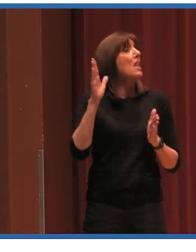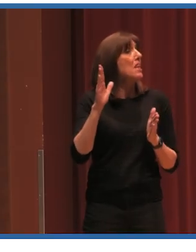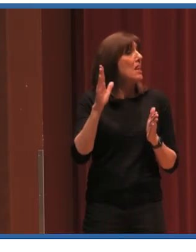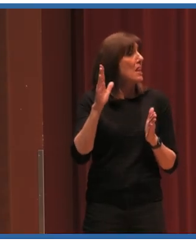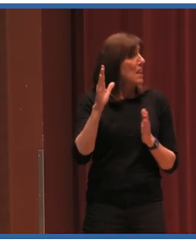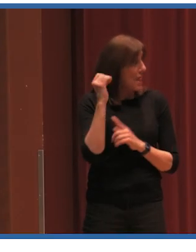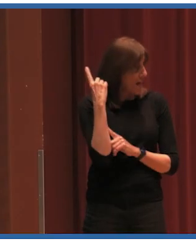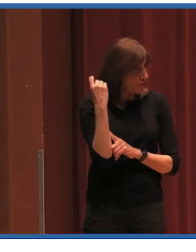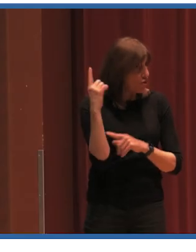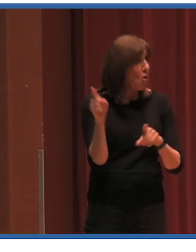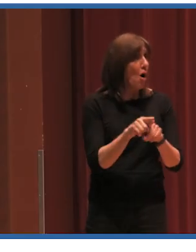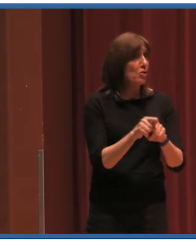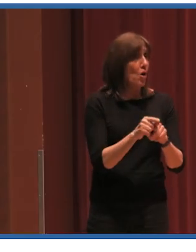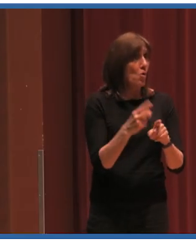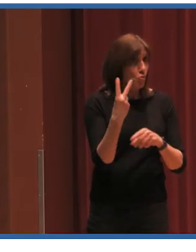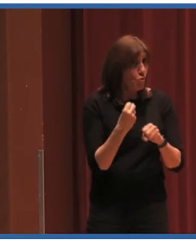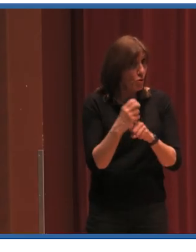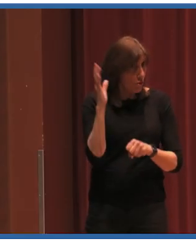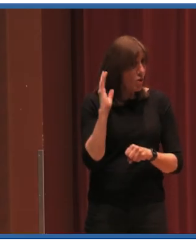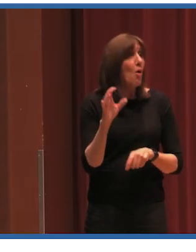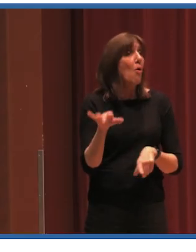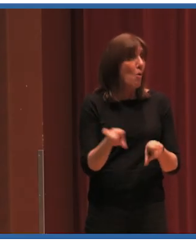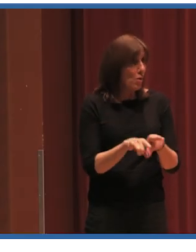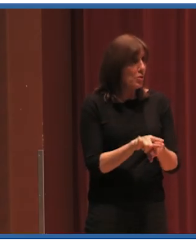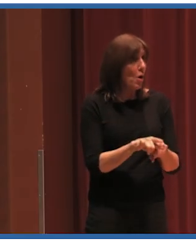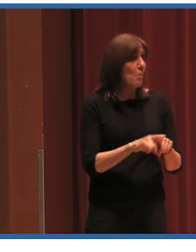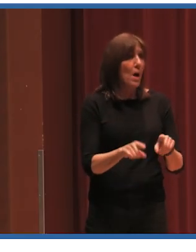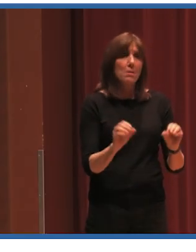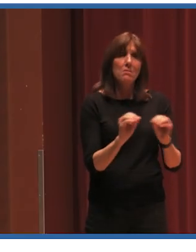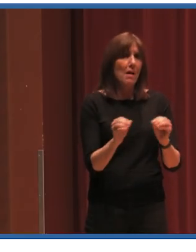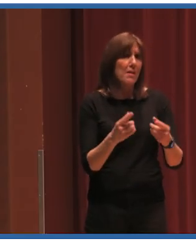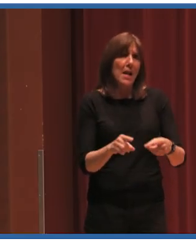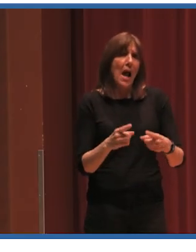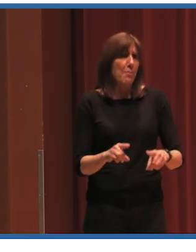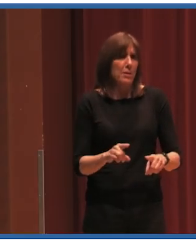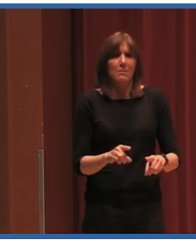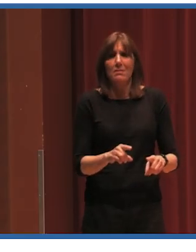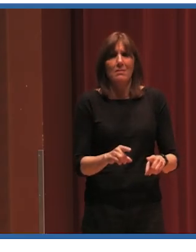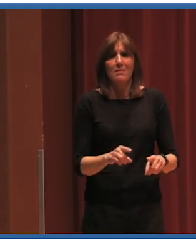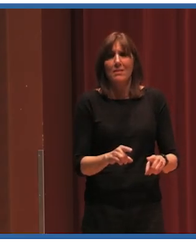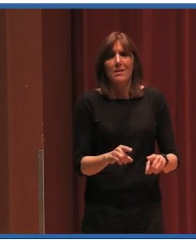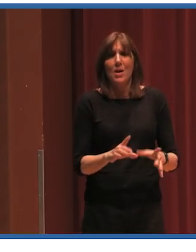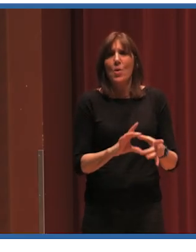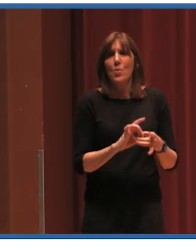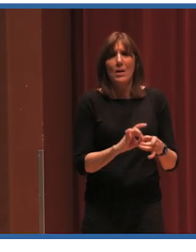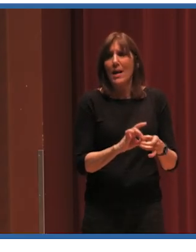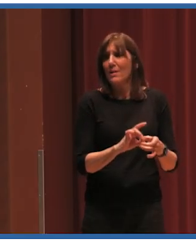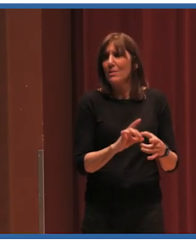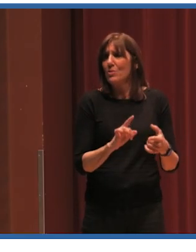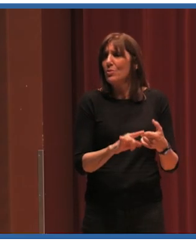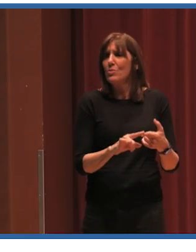too, and the year before, and almost nothing passes that's related to